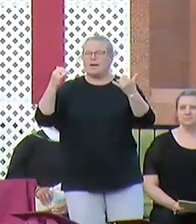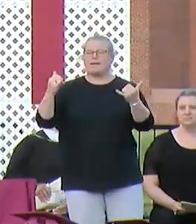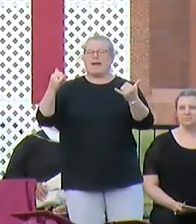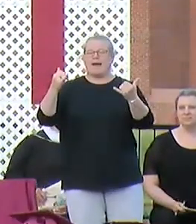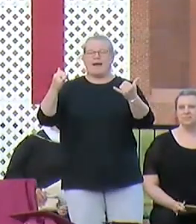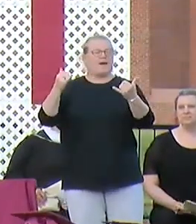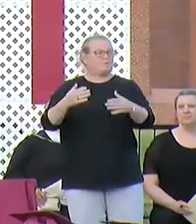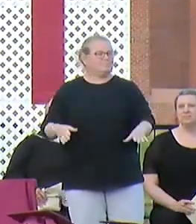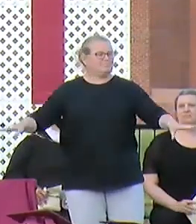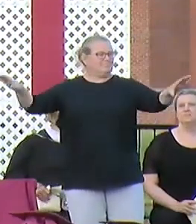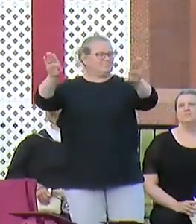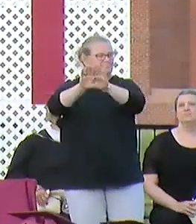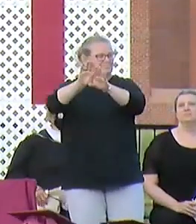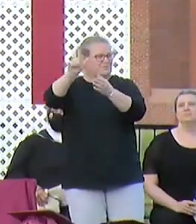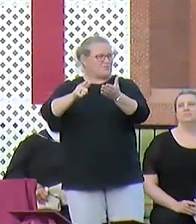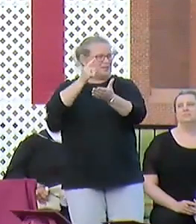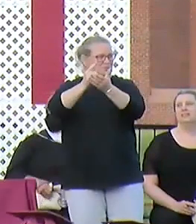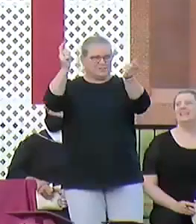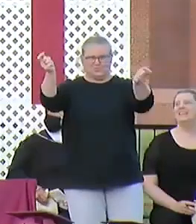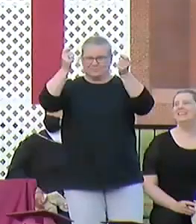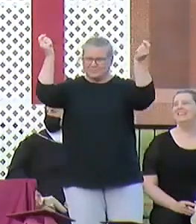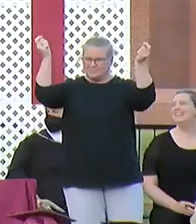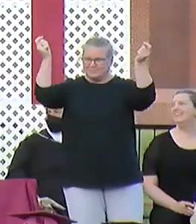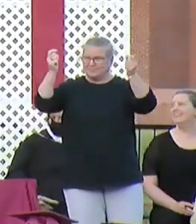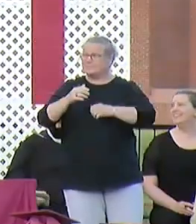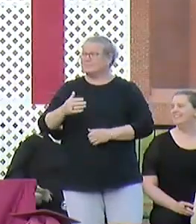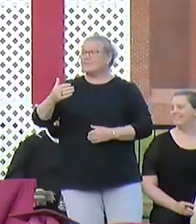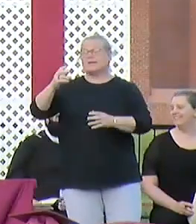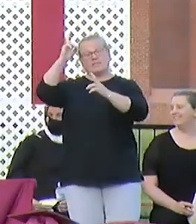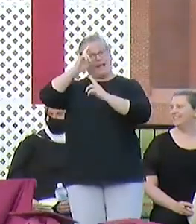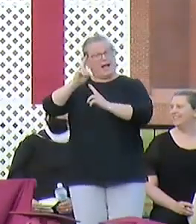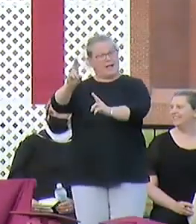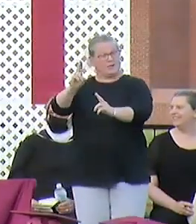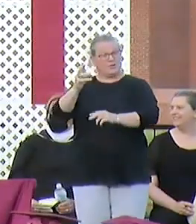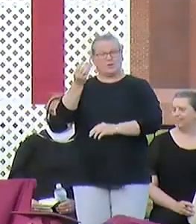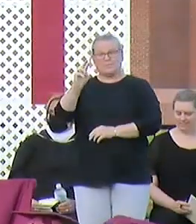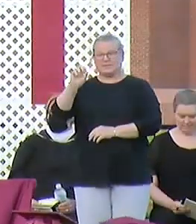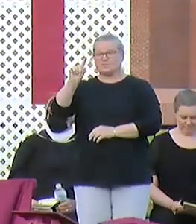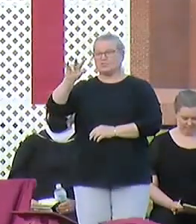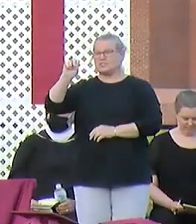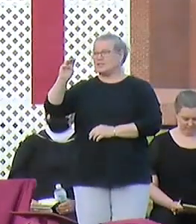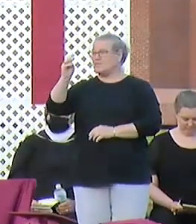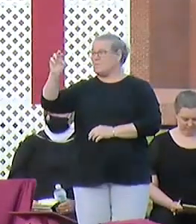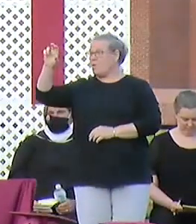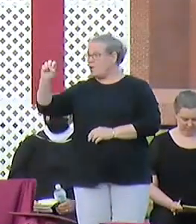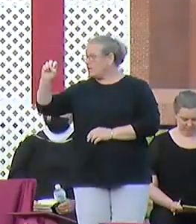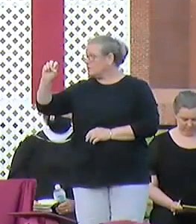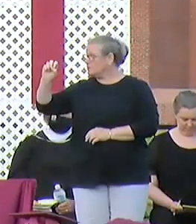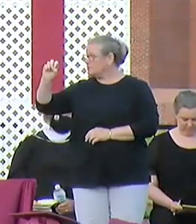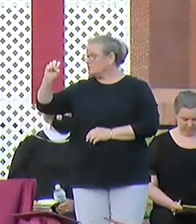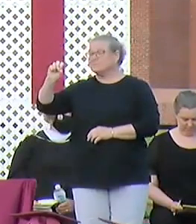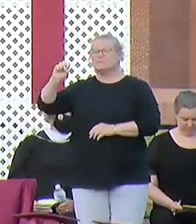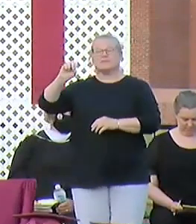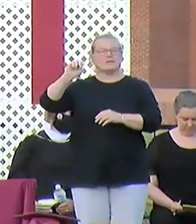our commencement exercises. We have the honor of having Mr. Steve Moore marshal our graduates from